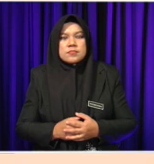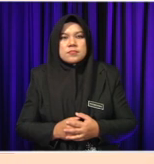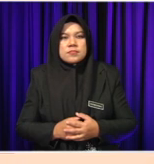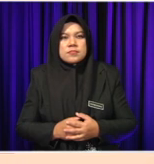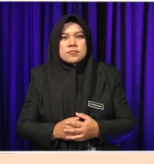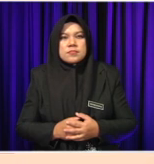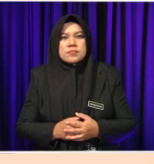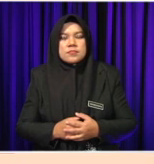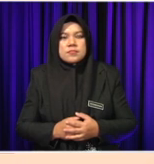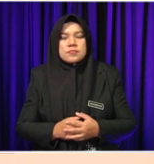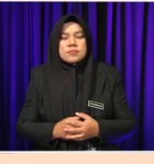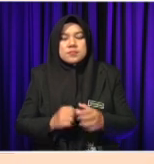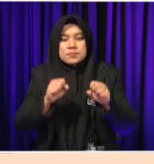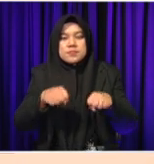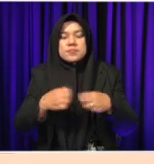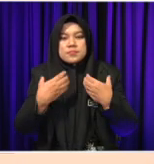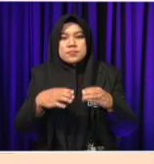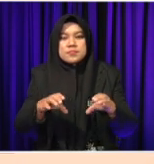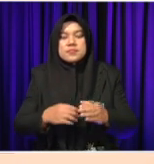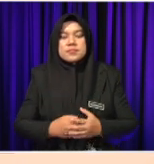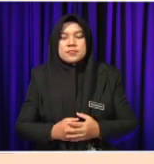try? Yes, Amira, over to you.